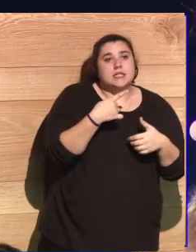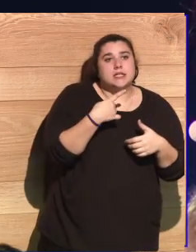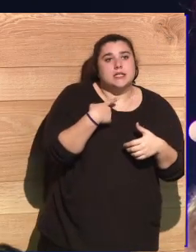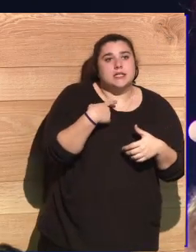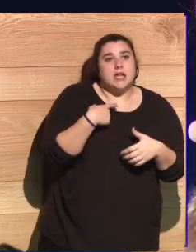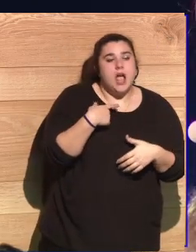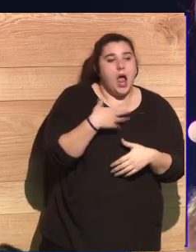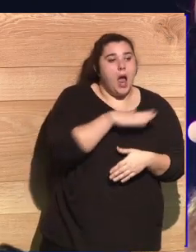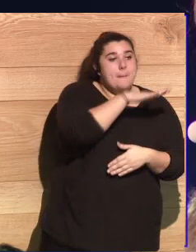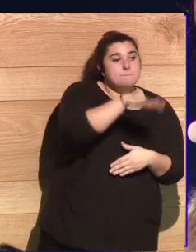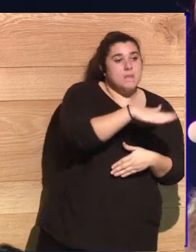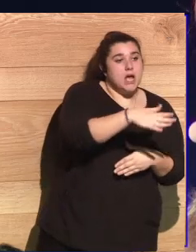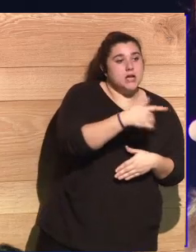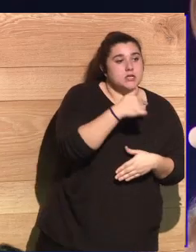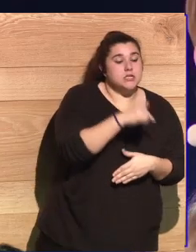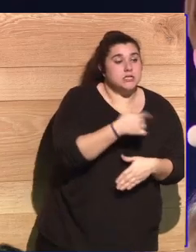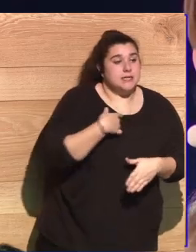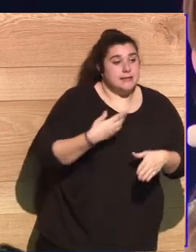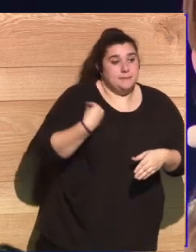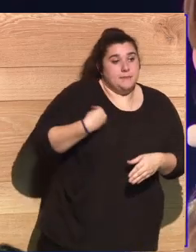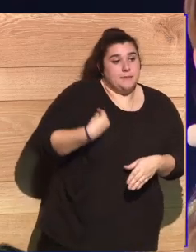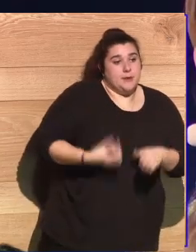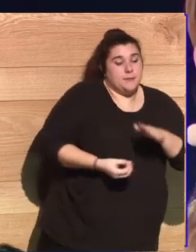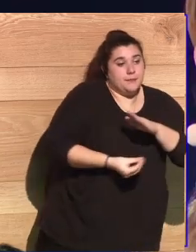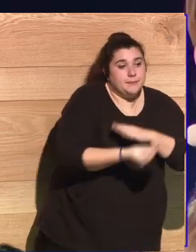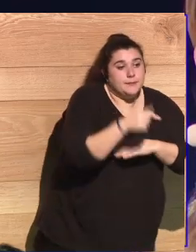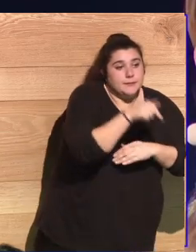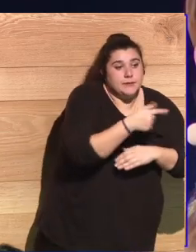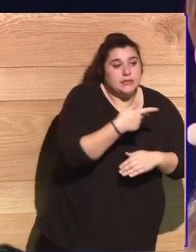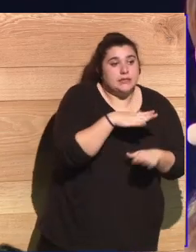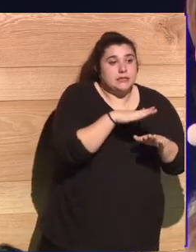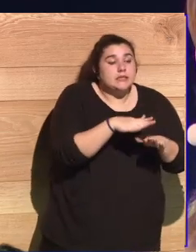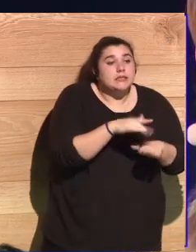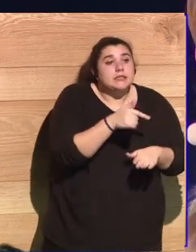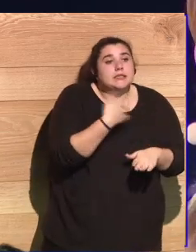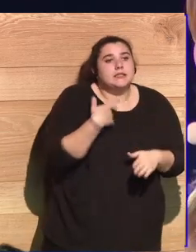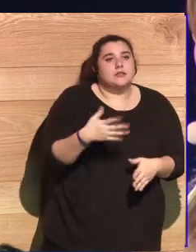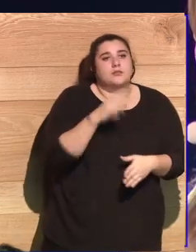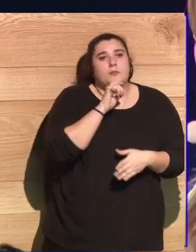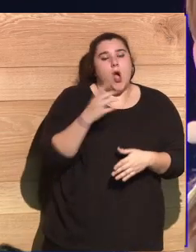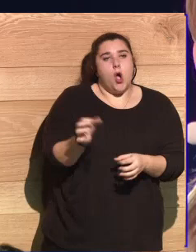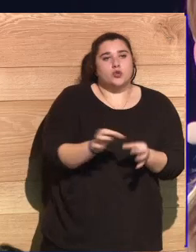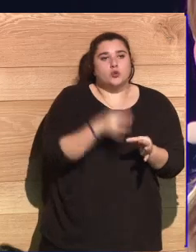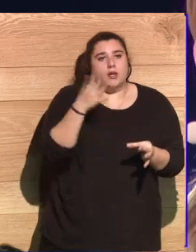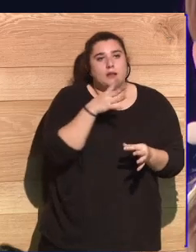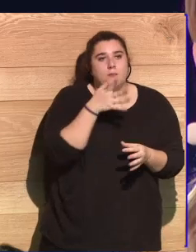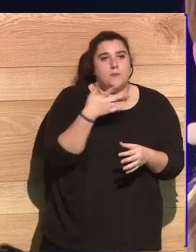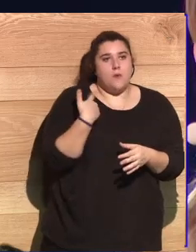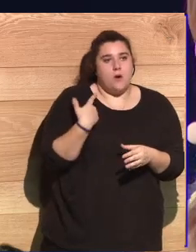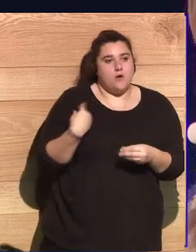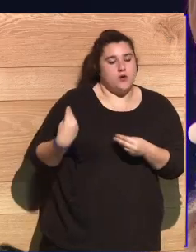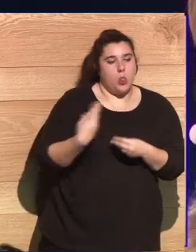I had grown up. So I got lucky there, and he took me under his wing, and within 2 years I was the head chef at that